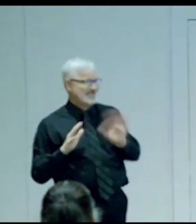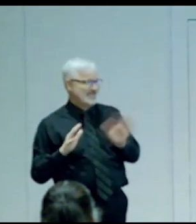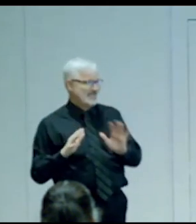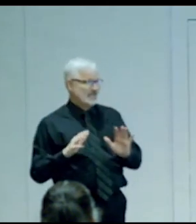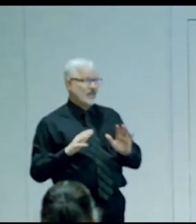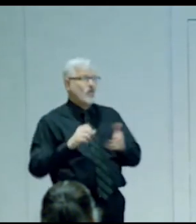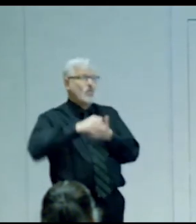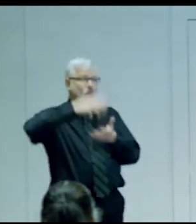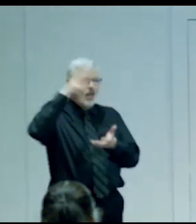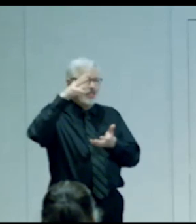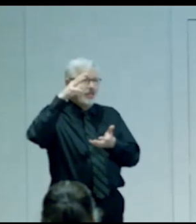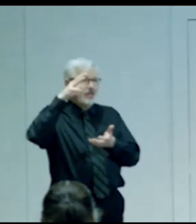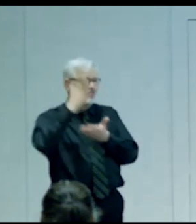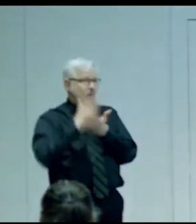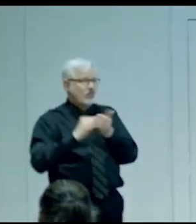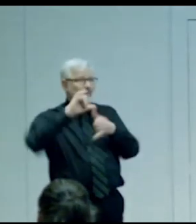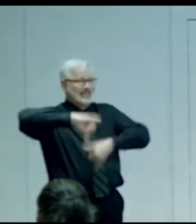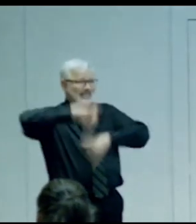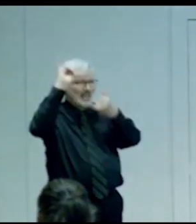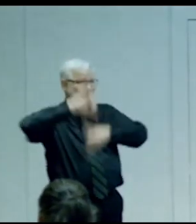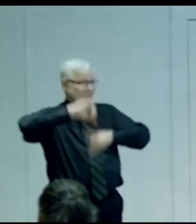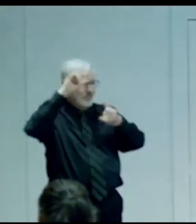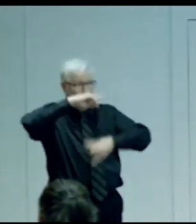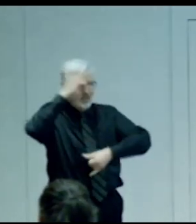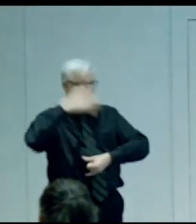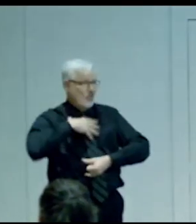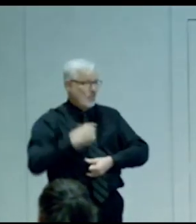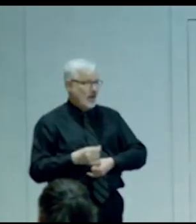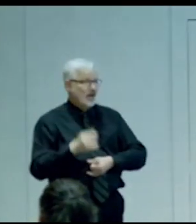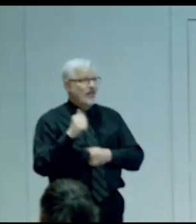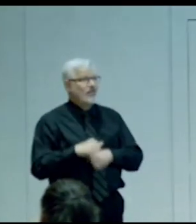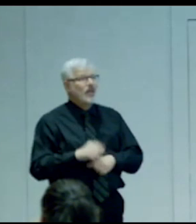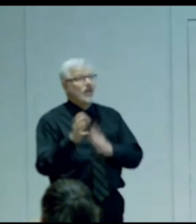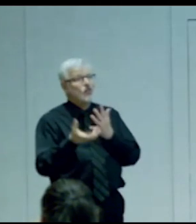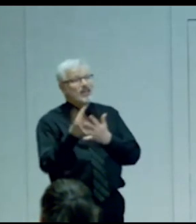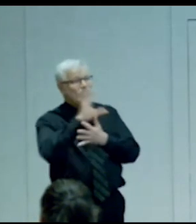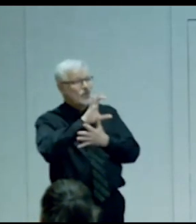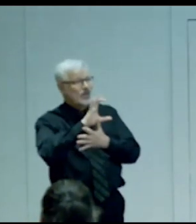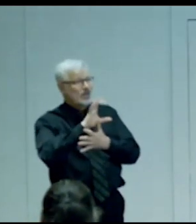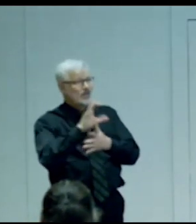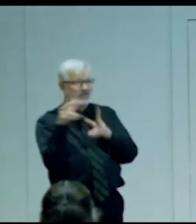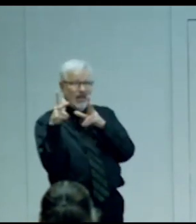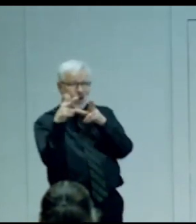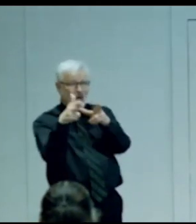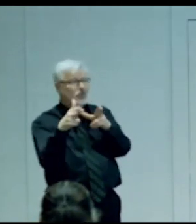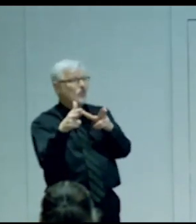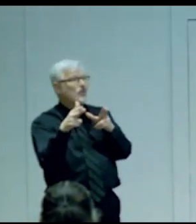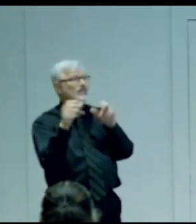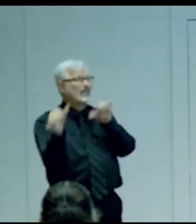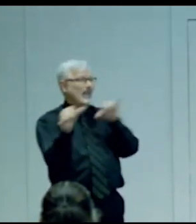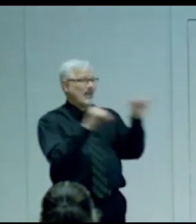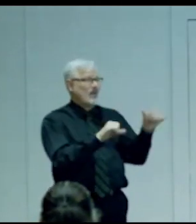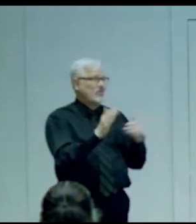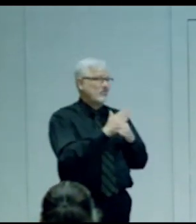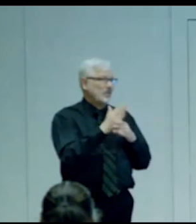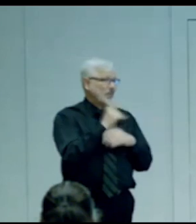The wealthy part was the same for black and white. The cutoff, the criterion was identical between the races. It